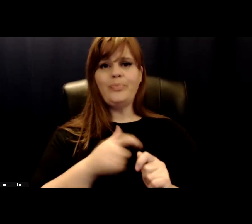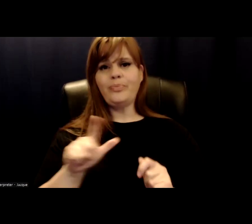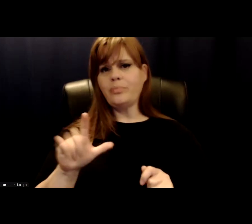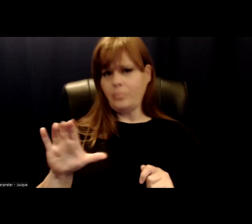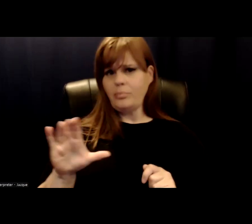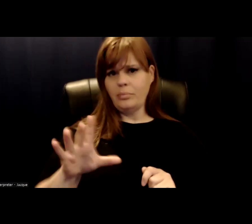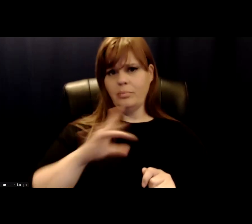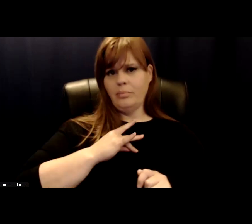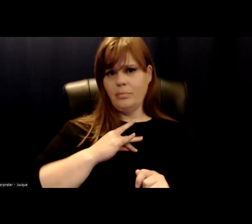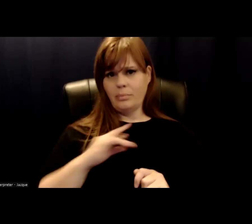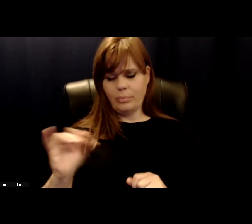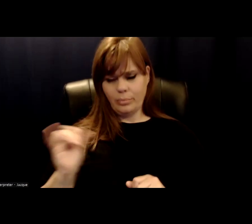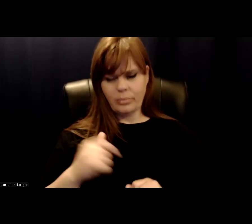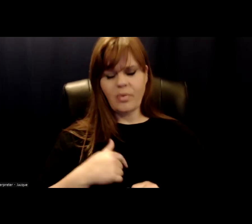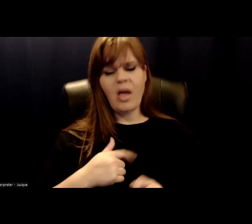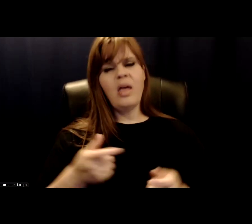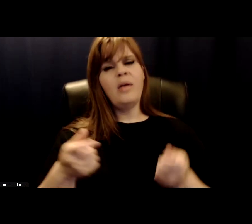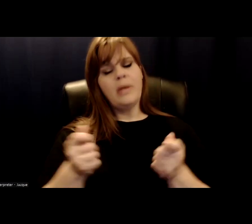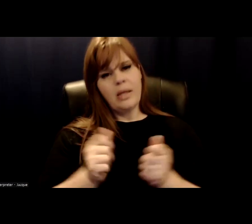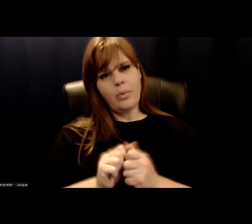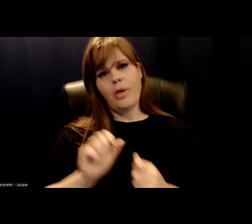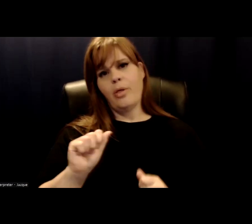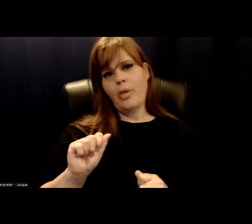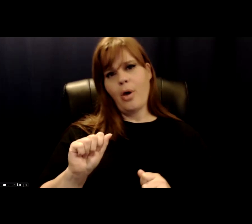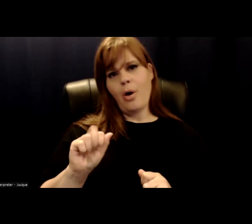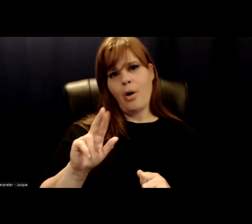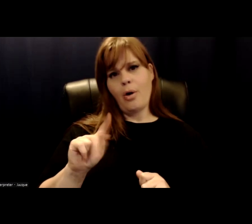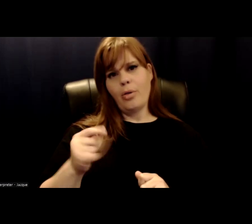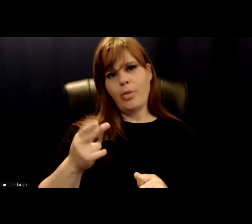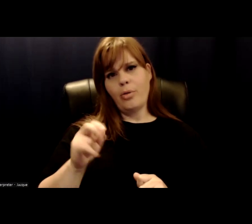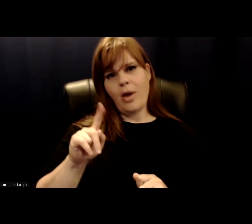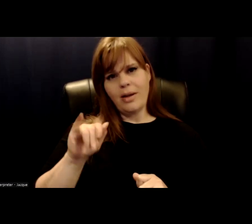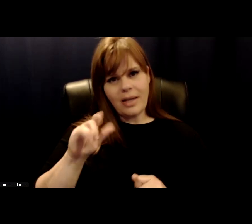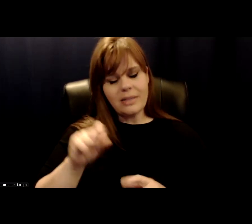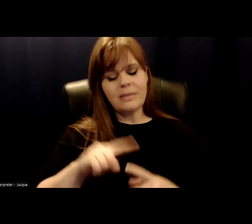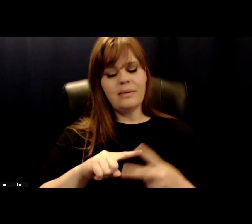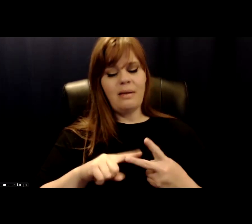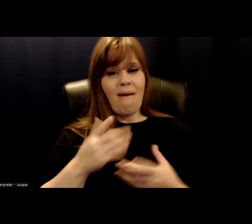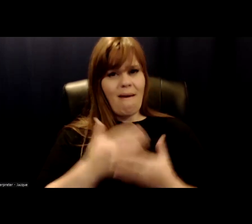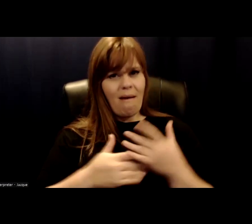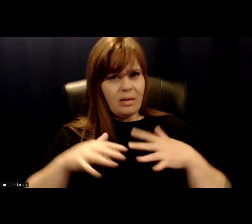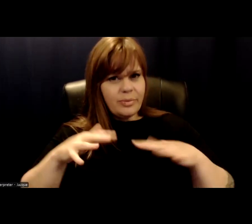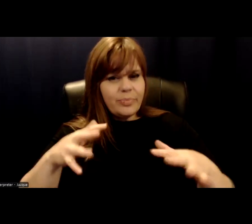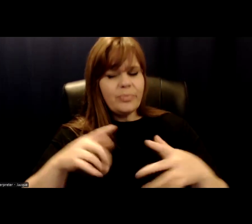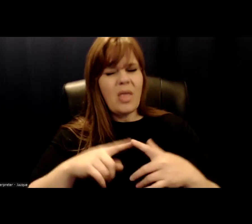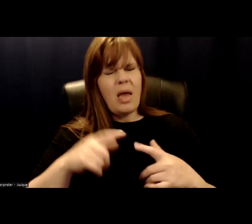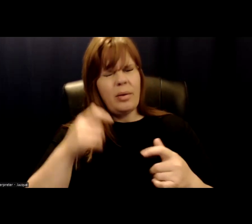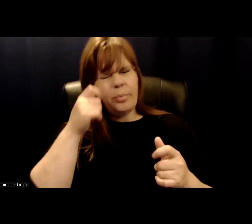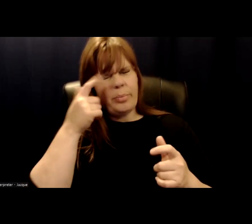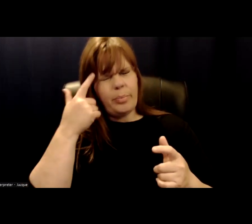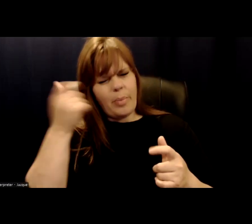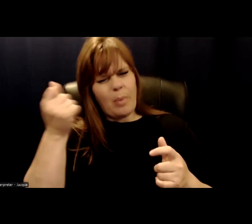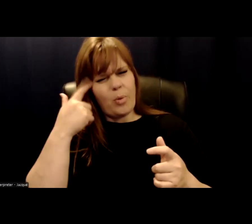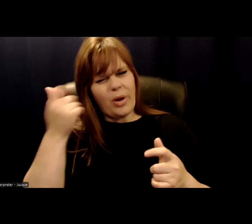been dealing with arthritis and also shakiness of the hands, and also memory issues, remembering like my own